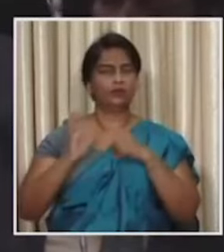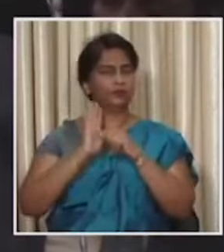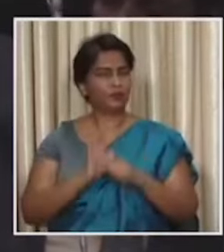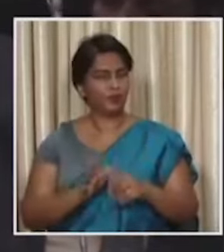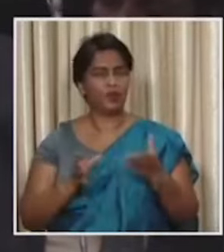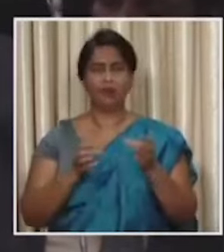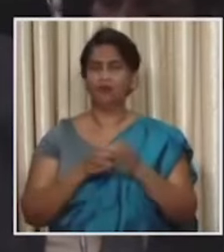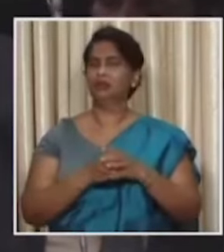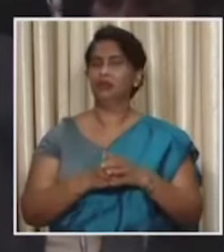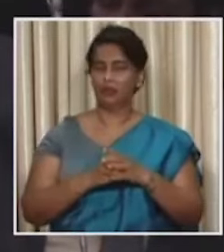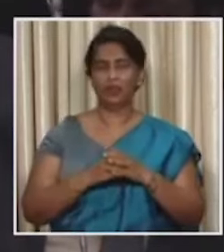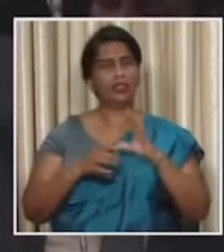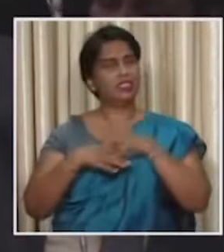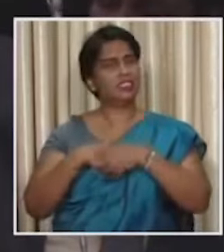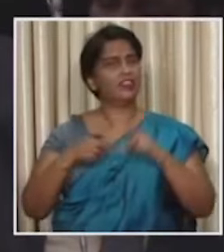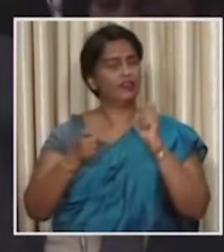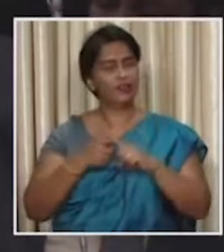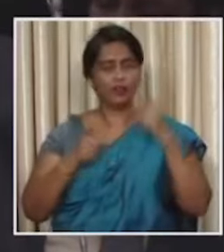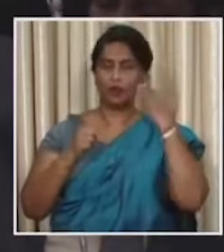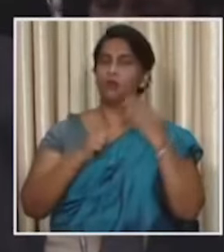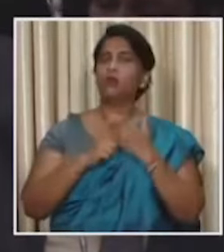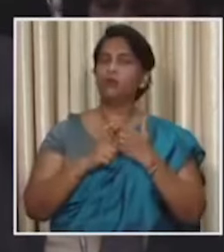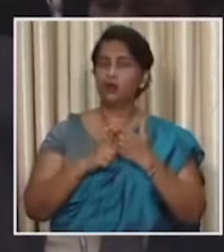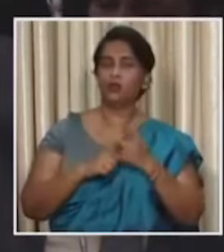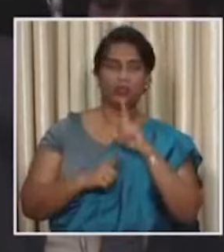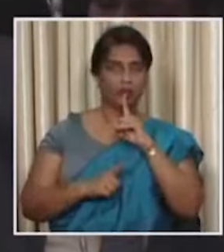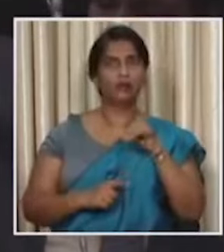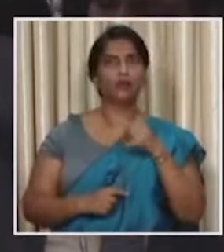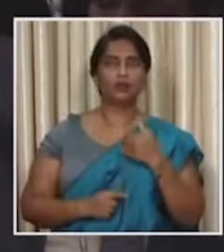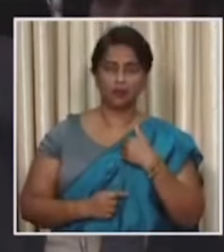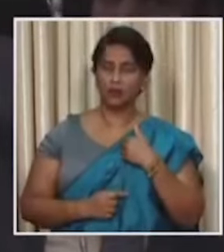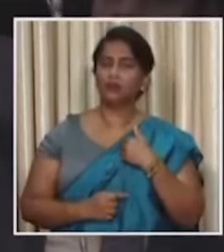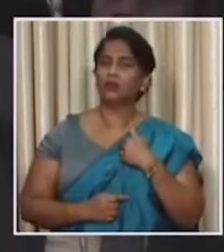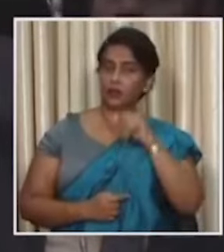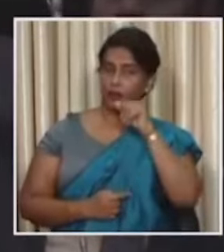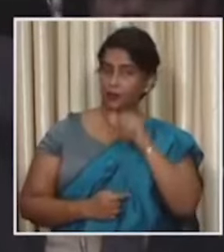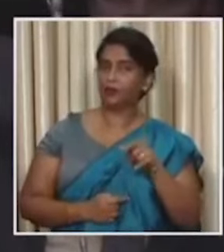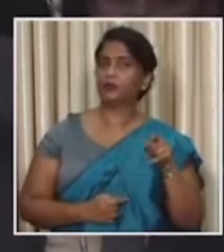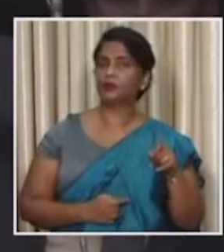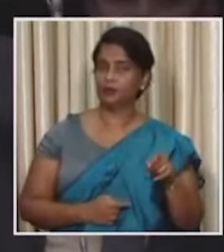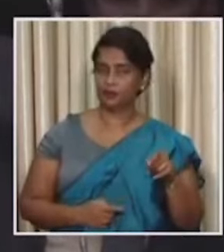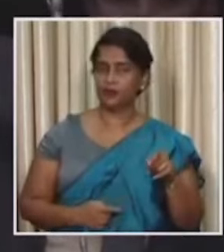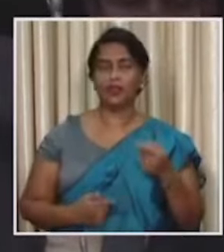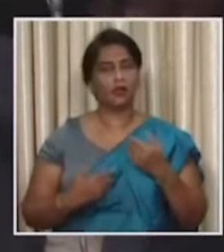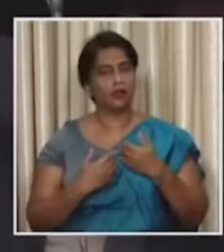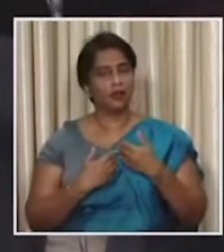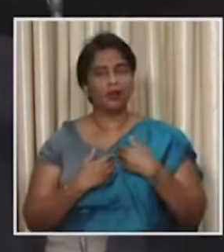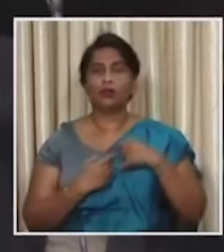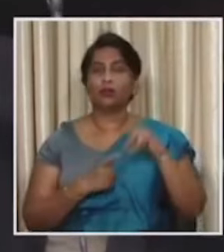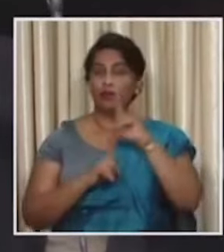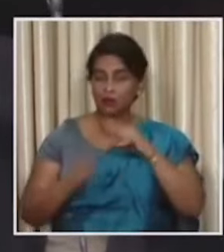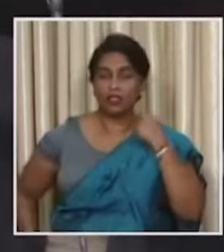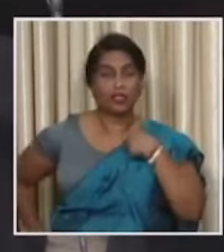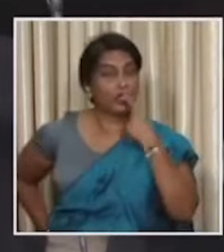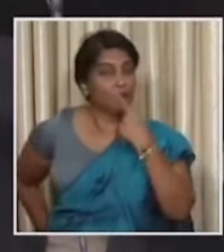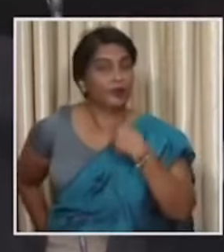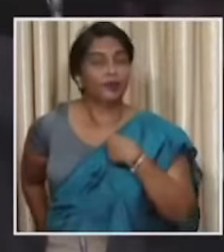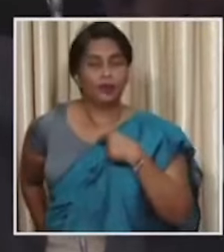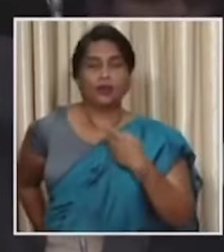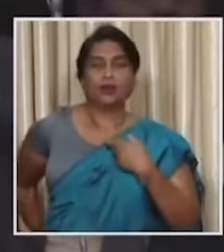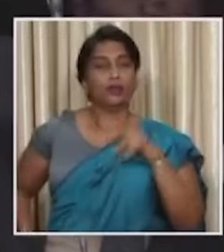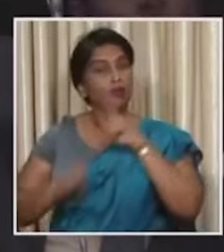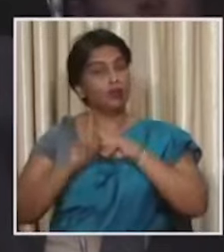us, to simply say that we must not talk about Tamil, Sinhalese, we must talk of Sri Lankan, is to simply erase that